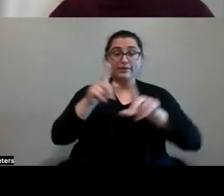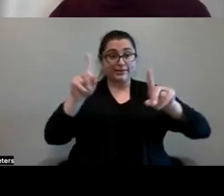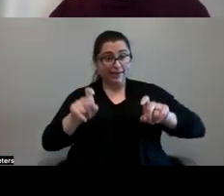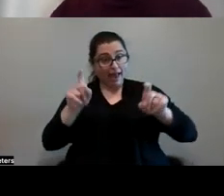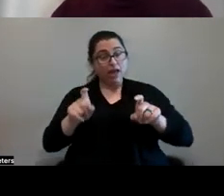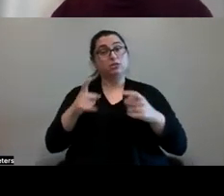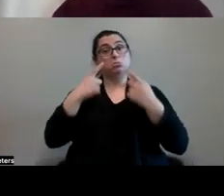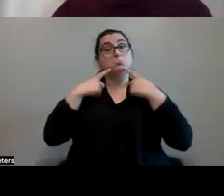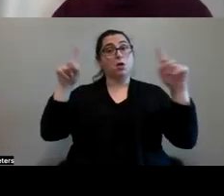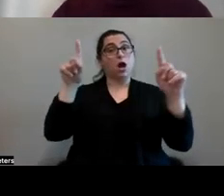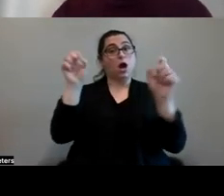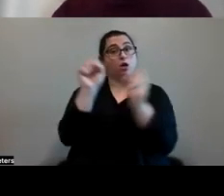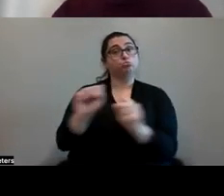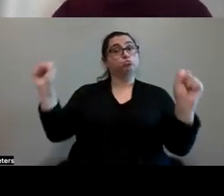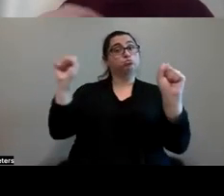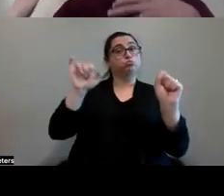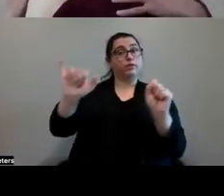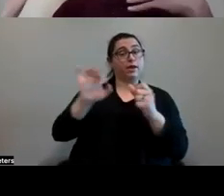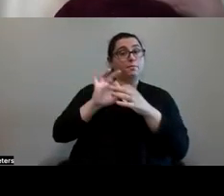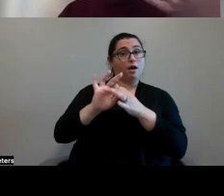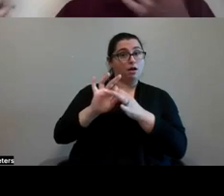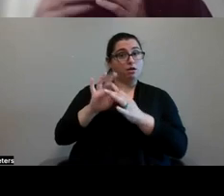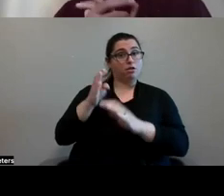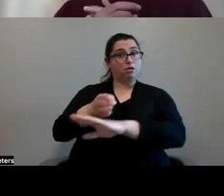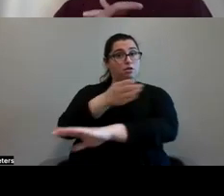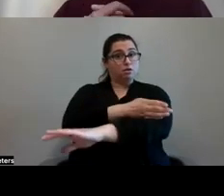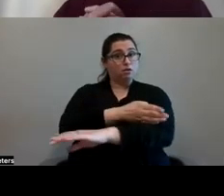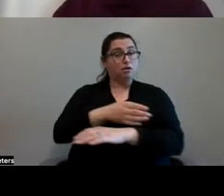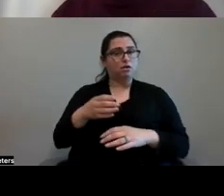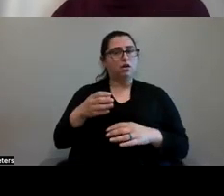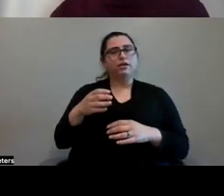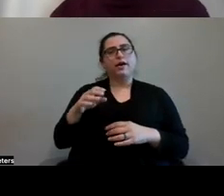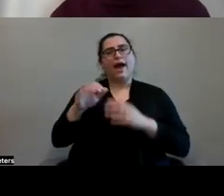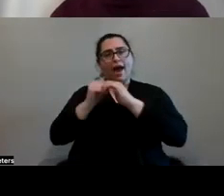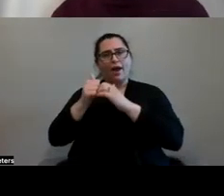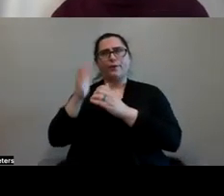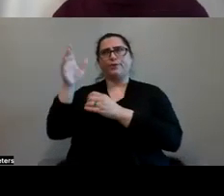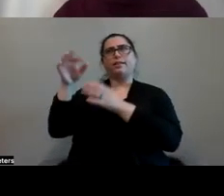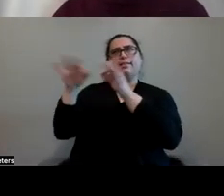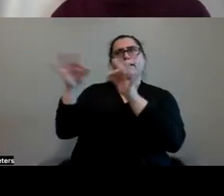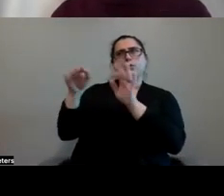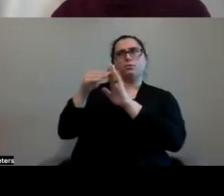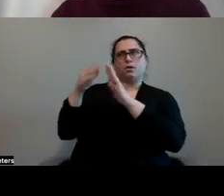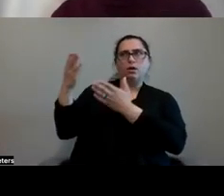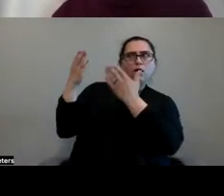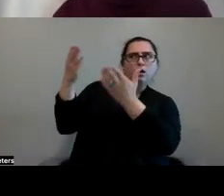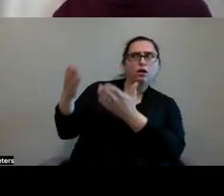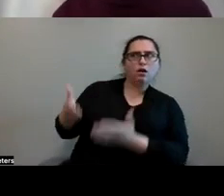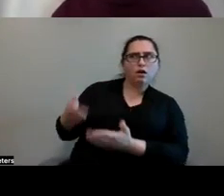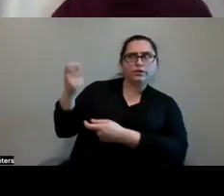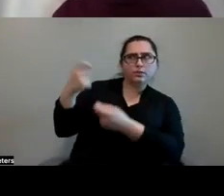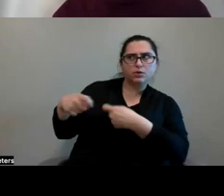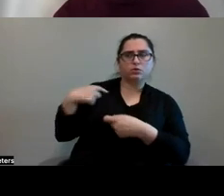binding affinity with some of our language model recommended substitutions.